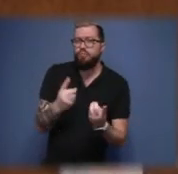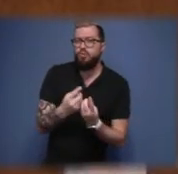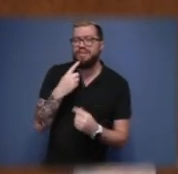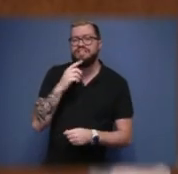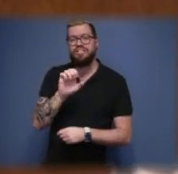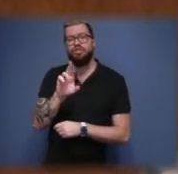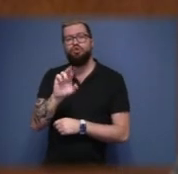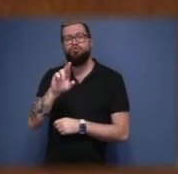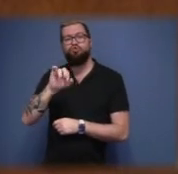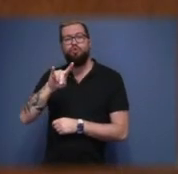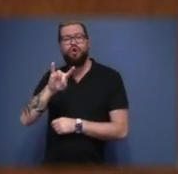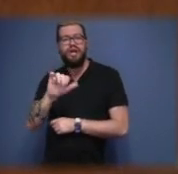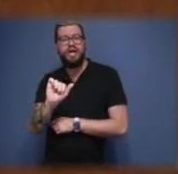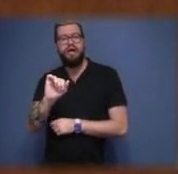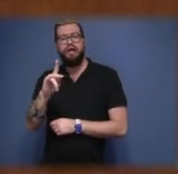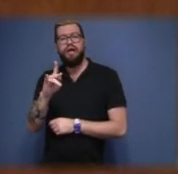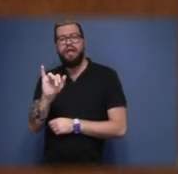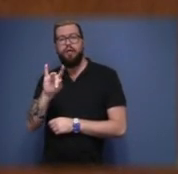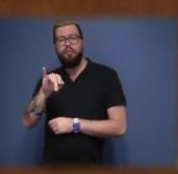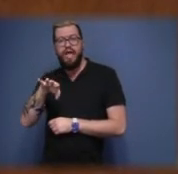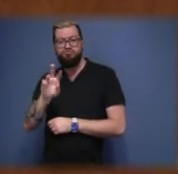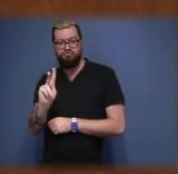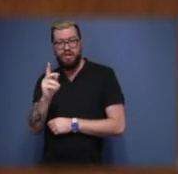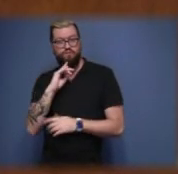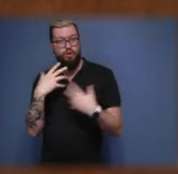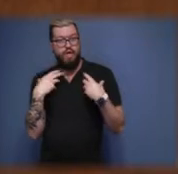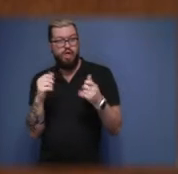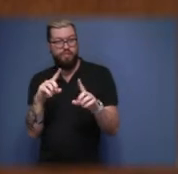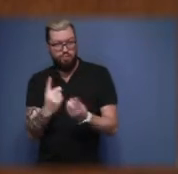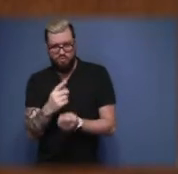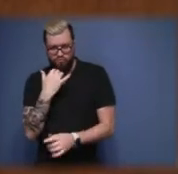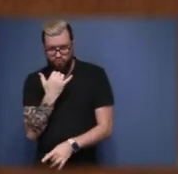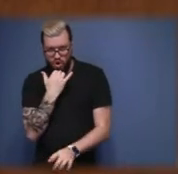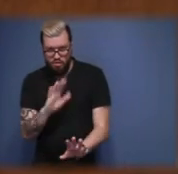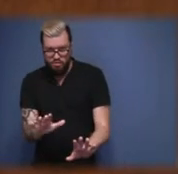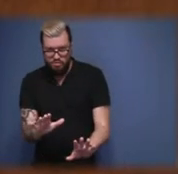Eudoria Kilpatrick, and I think I said health department. Is that incorrect?